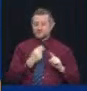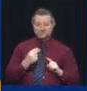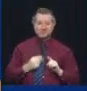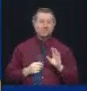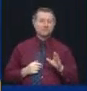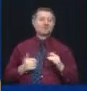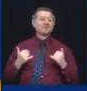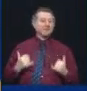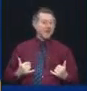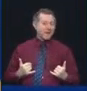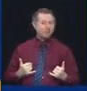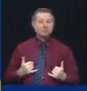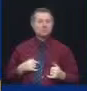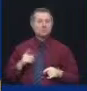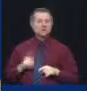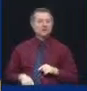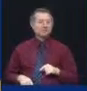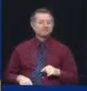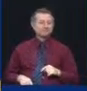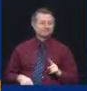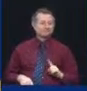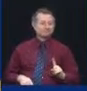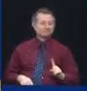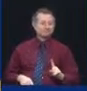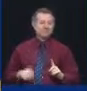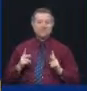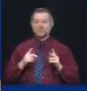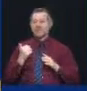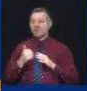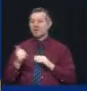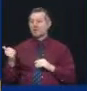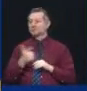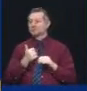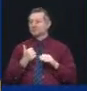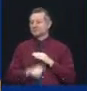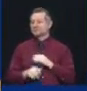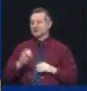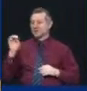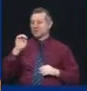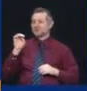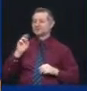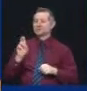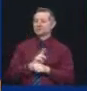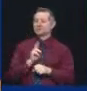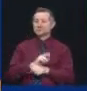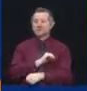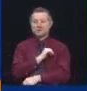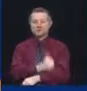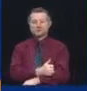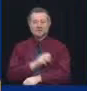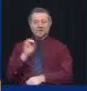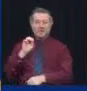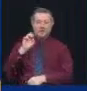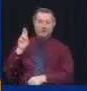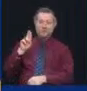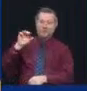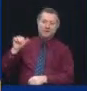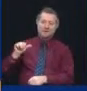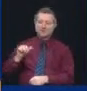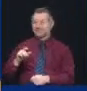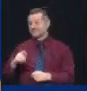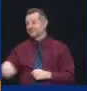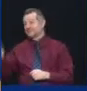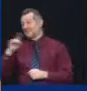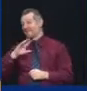because they are all emergency use authorization. A state cannot mandate